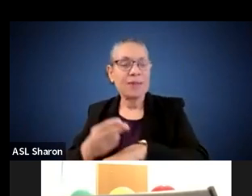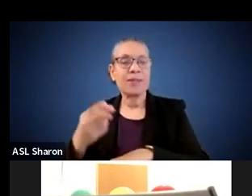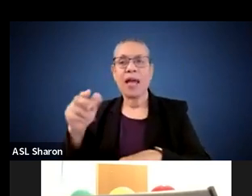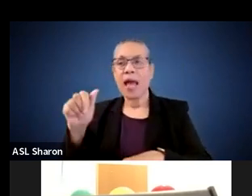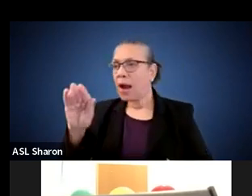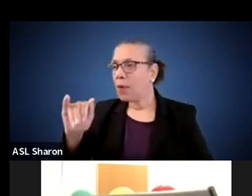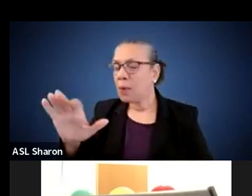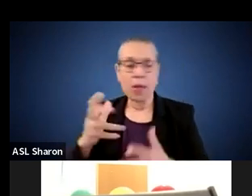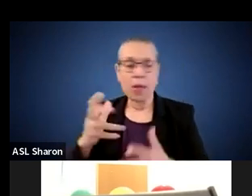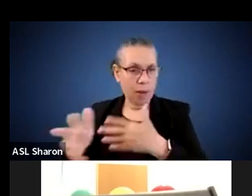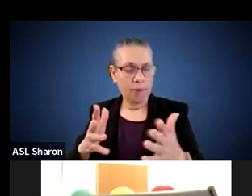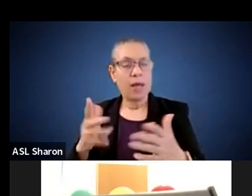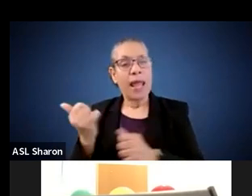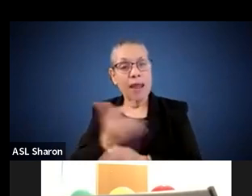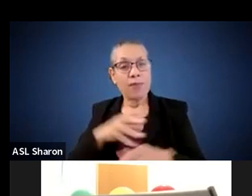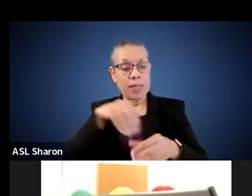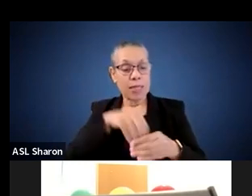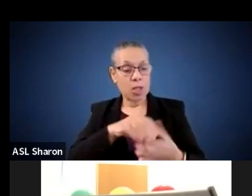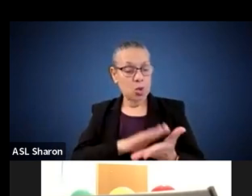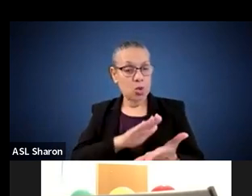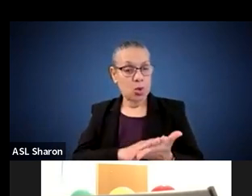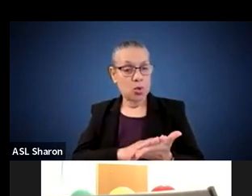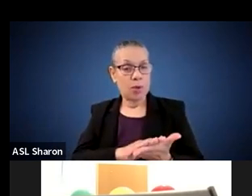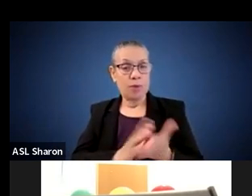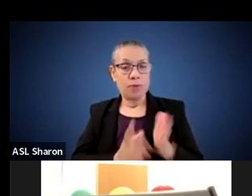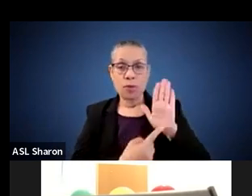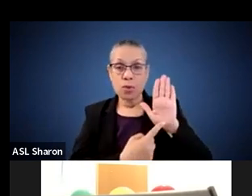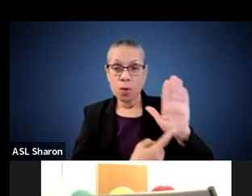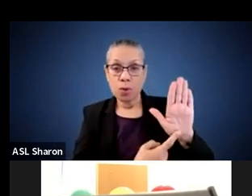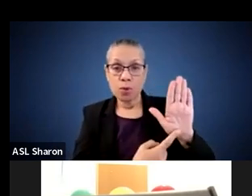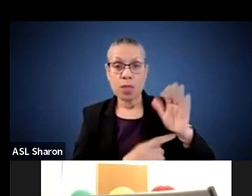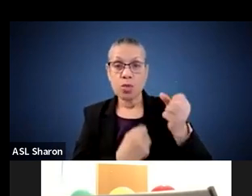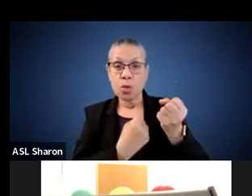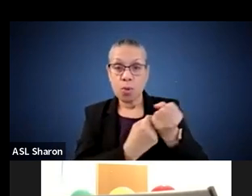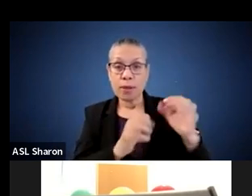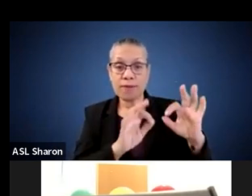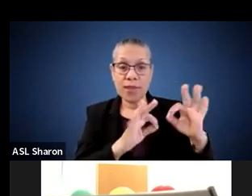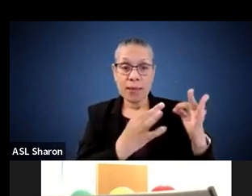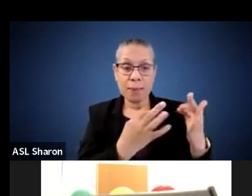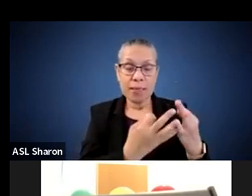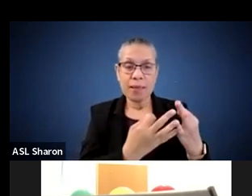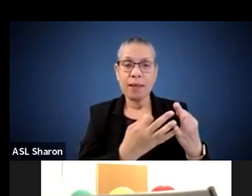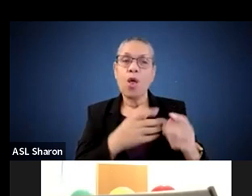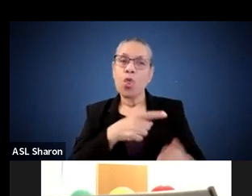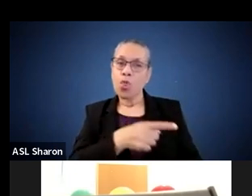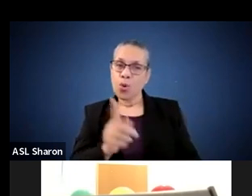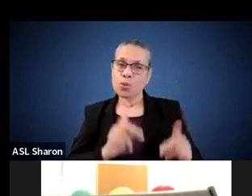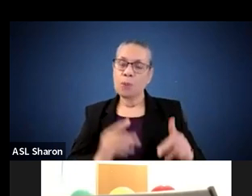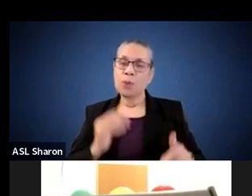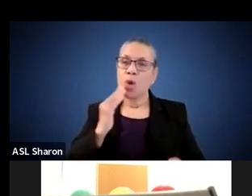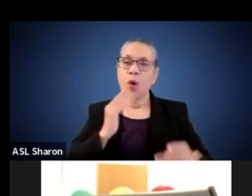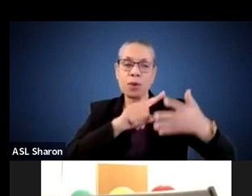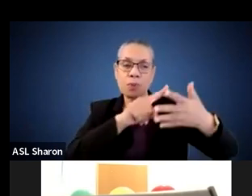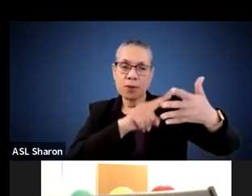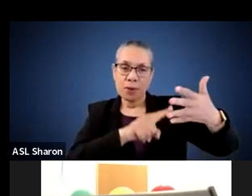all of the staff at the school level that are public facing and that are really supporting families are really knowledgeable about what are the different programs